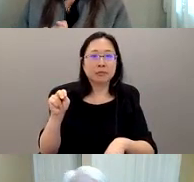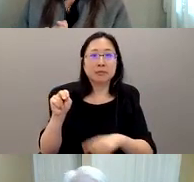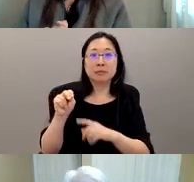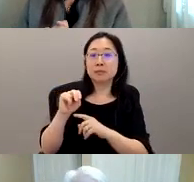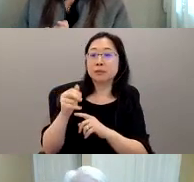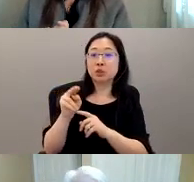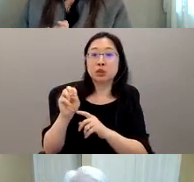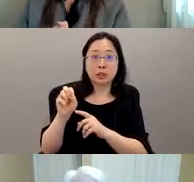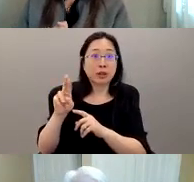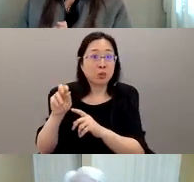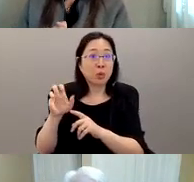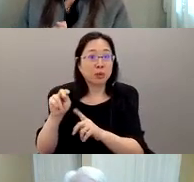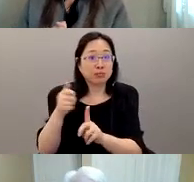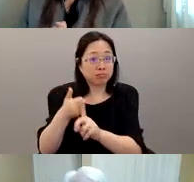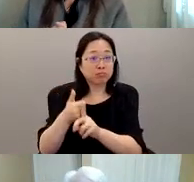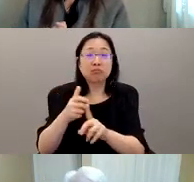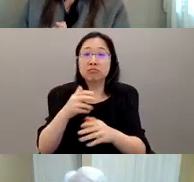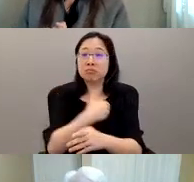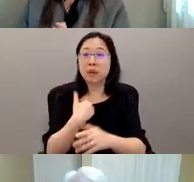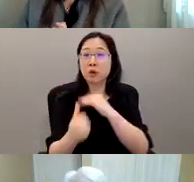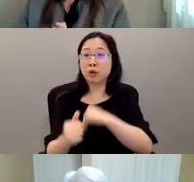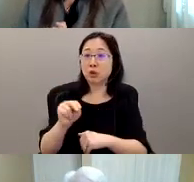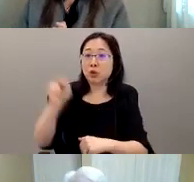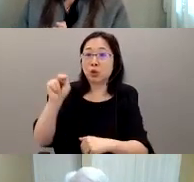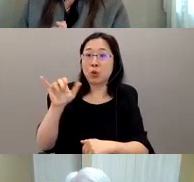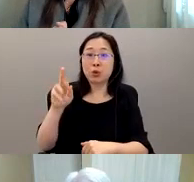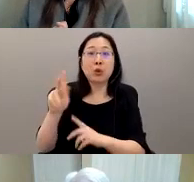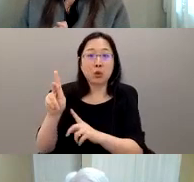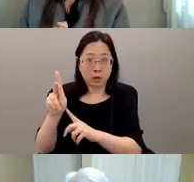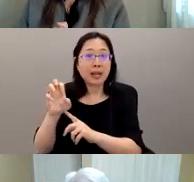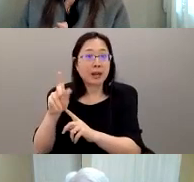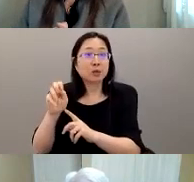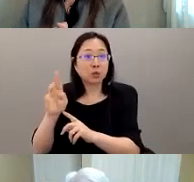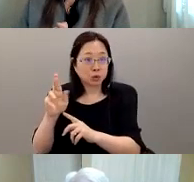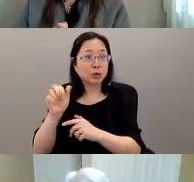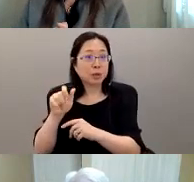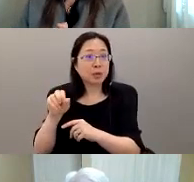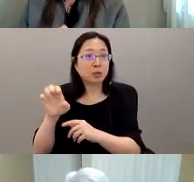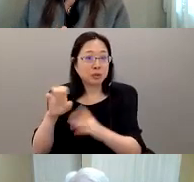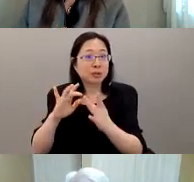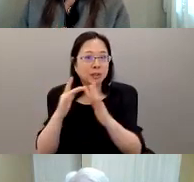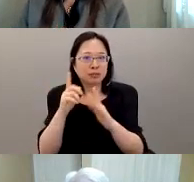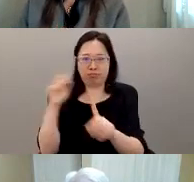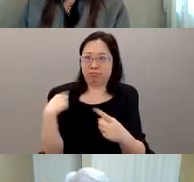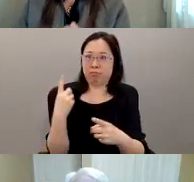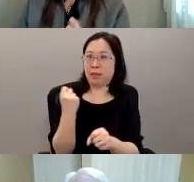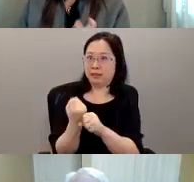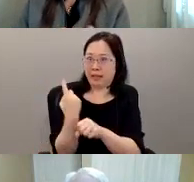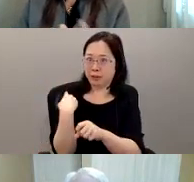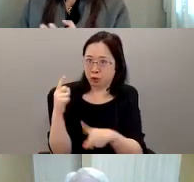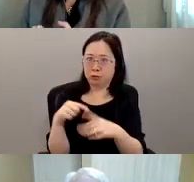member of the North York Elder Abuse Network for the last year and has shown her dedication, work